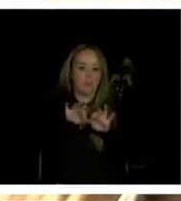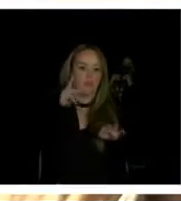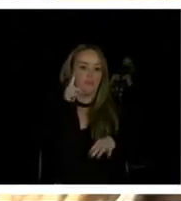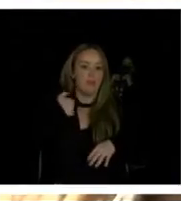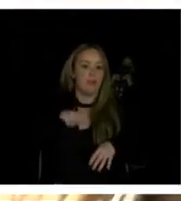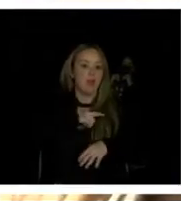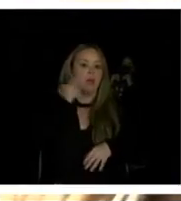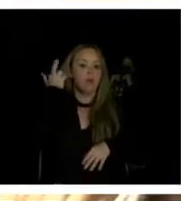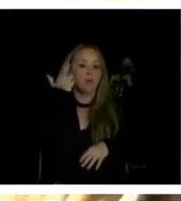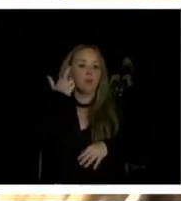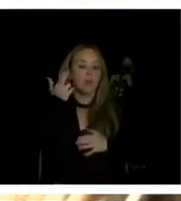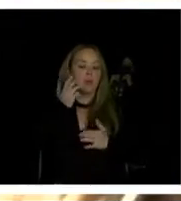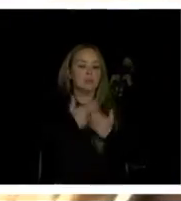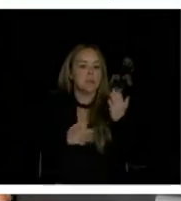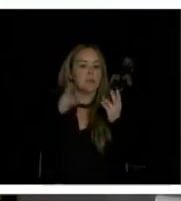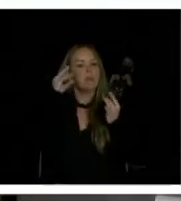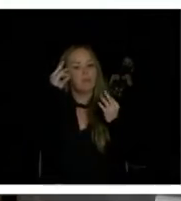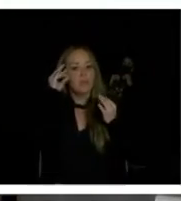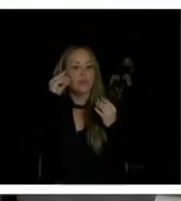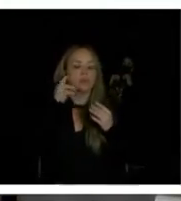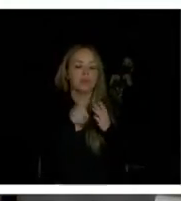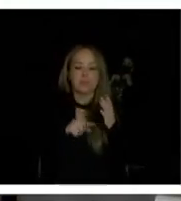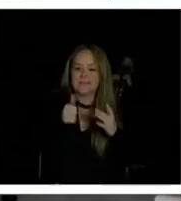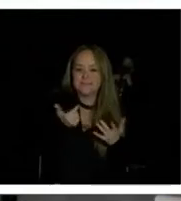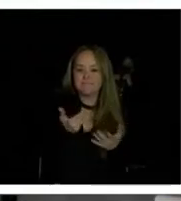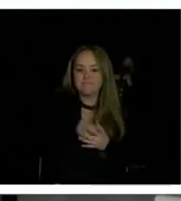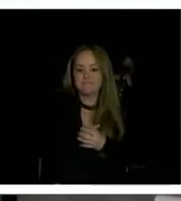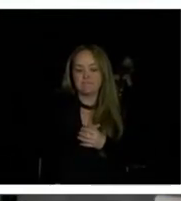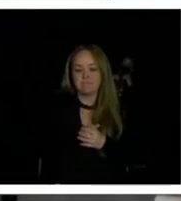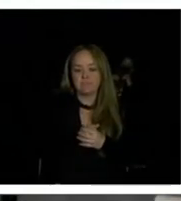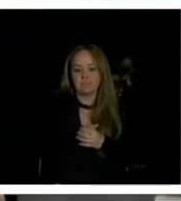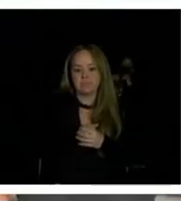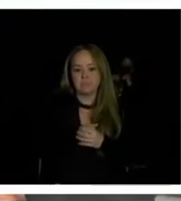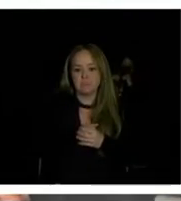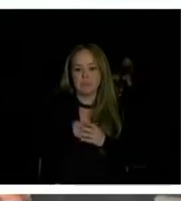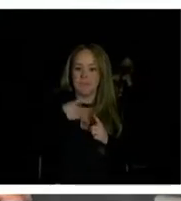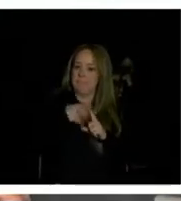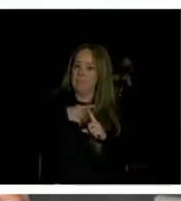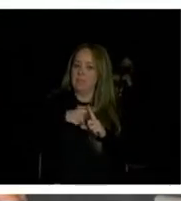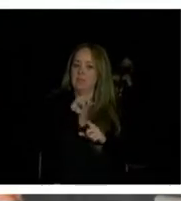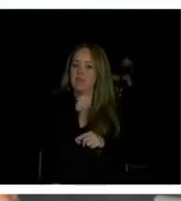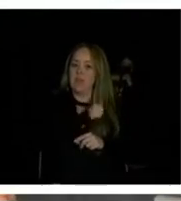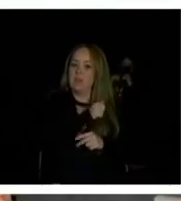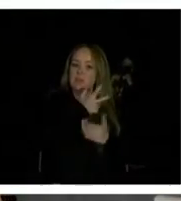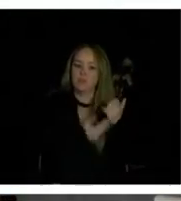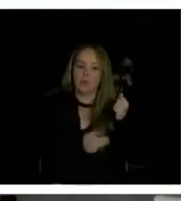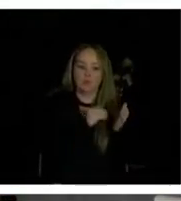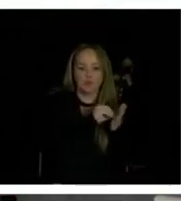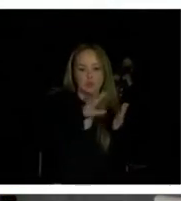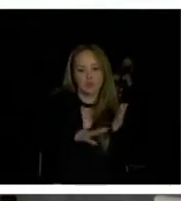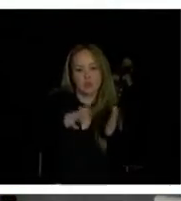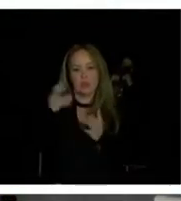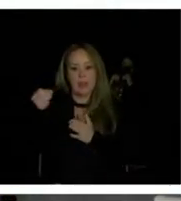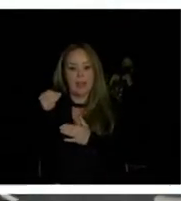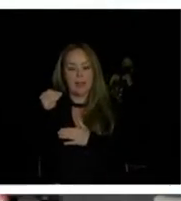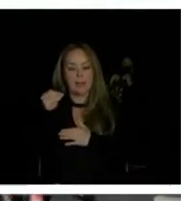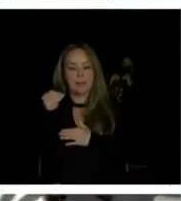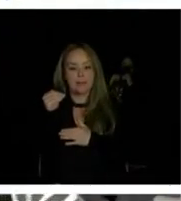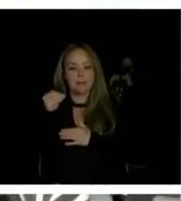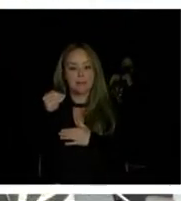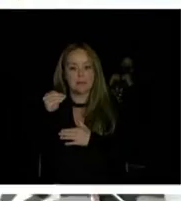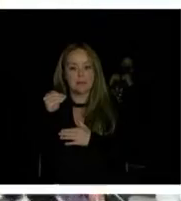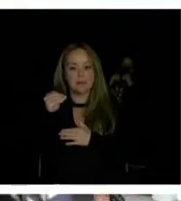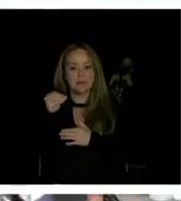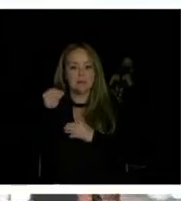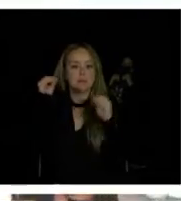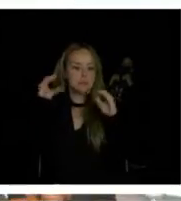kind of realize some of the thoughts. Mm-hmm. And what else? And then positive attitudes from both students and teachers. Okay, positive attitude from both